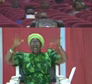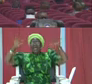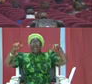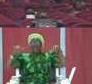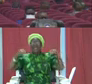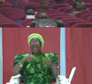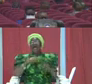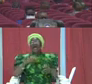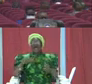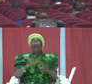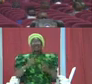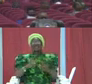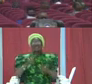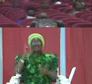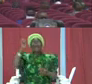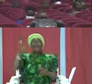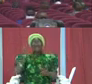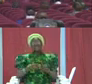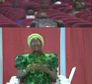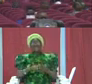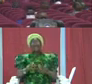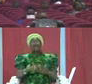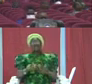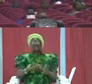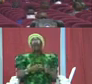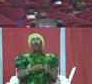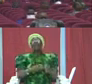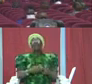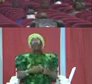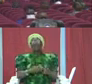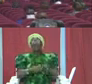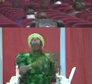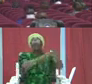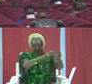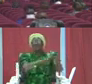And then he now began to run the rest of his race.